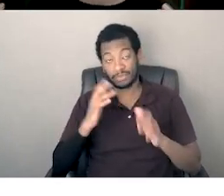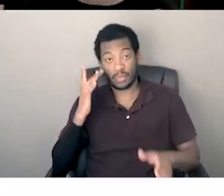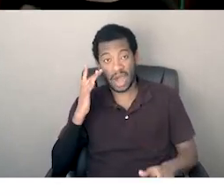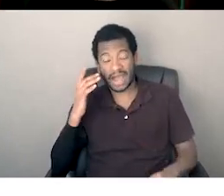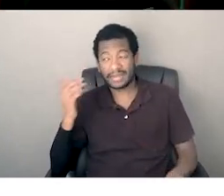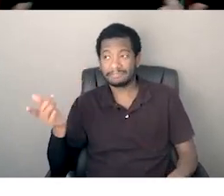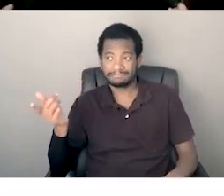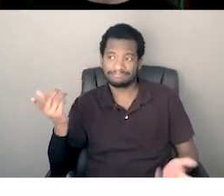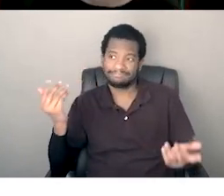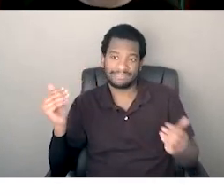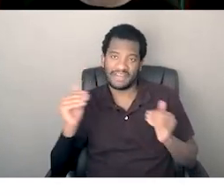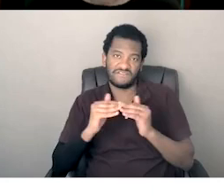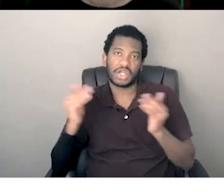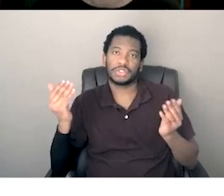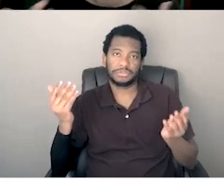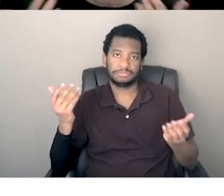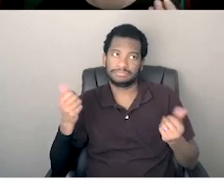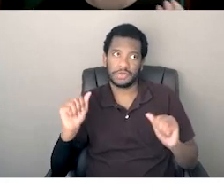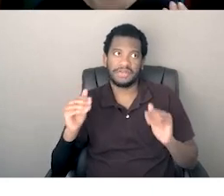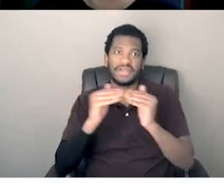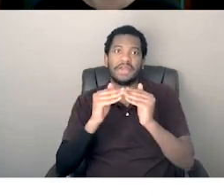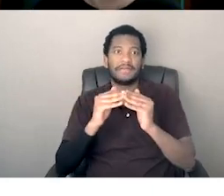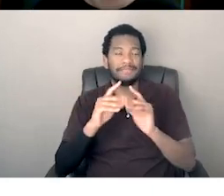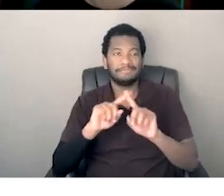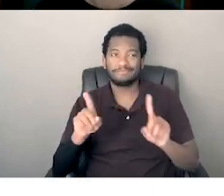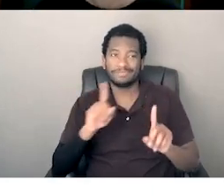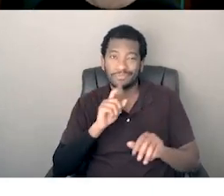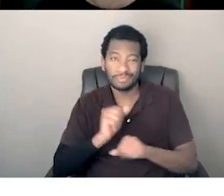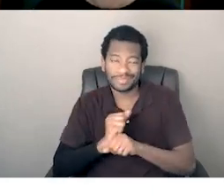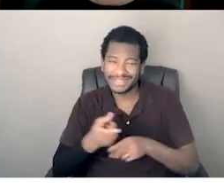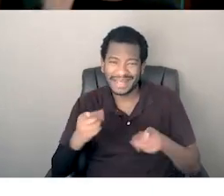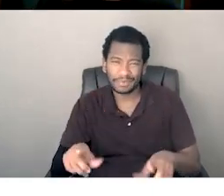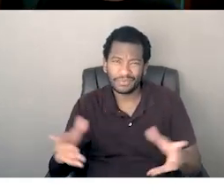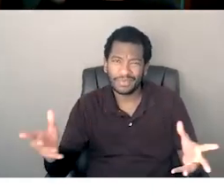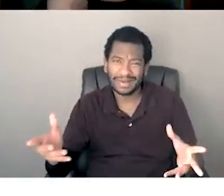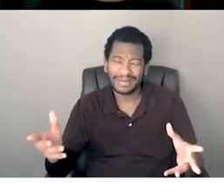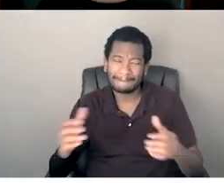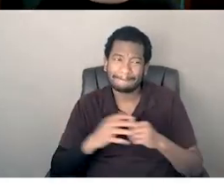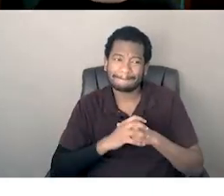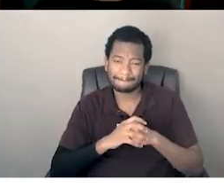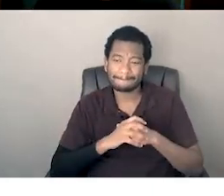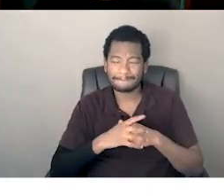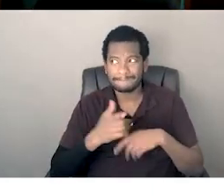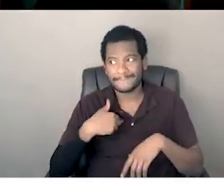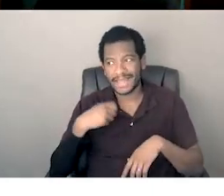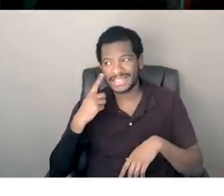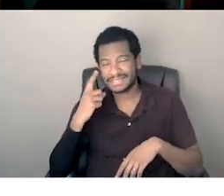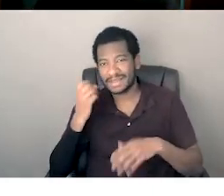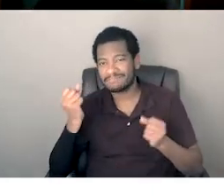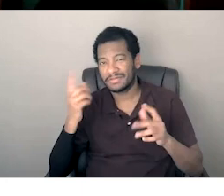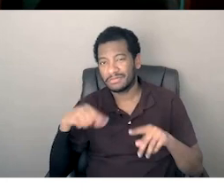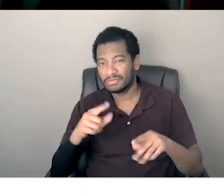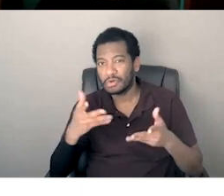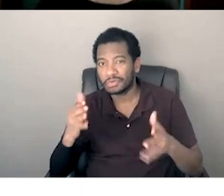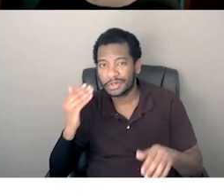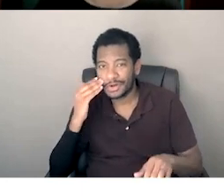in the name of fairness, to try to keep things fair. And what actually ends up happening, as I suspect some of you already